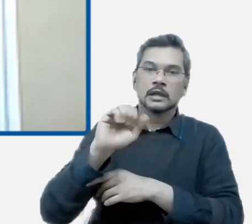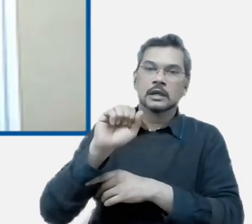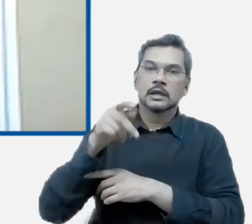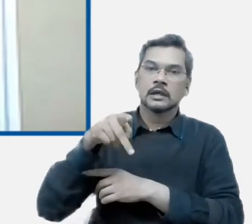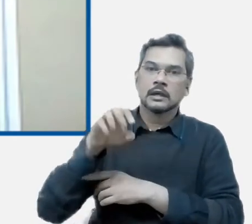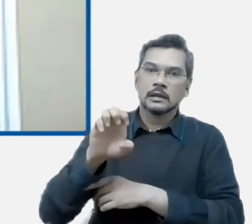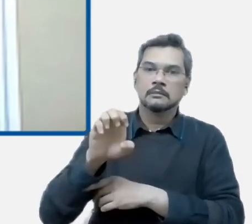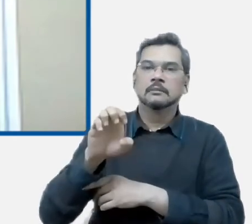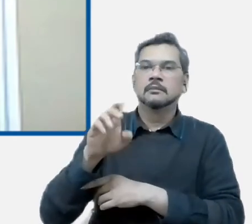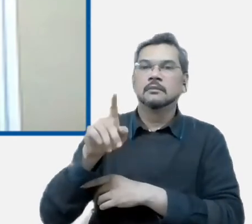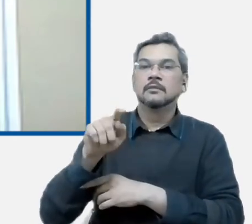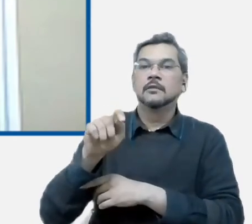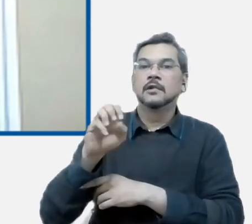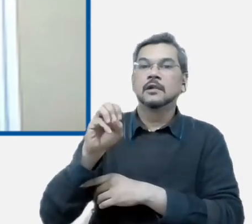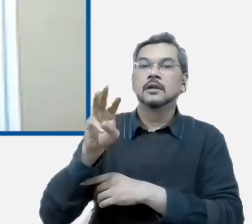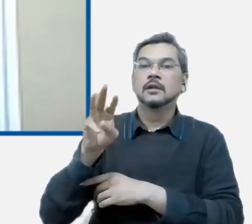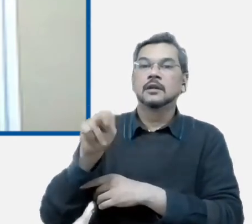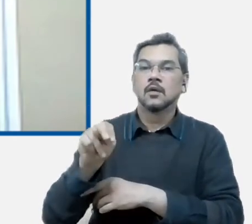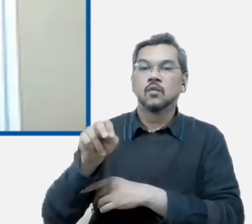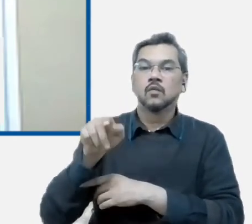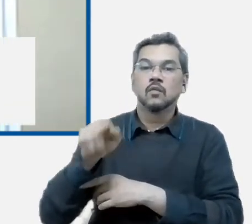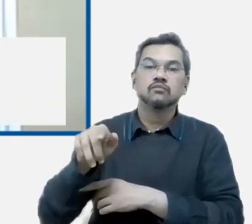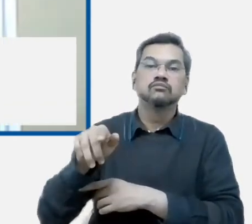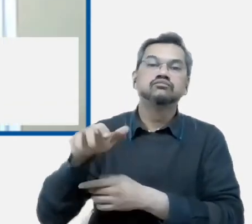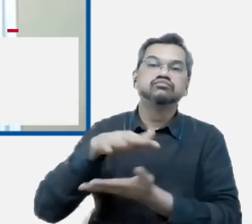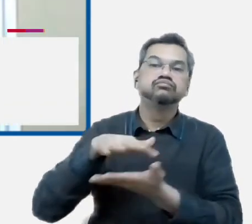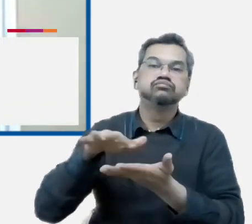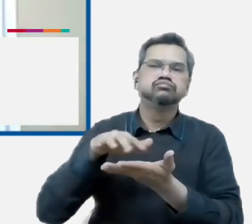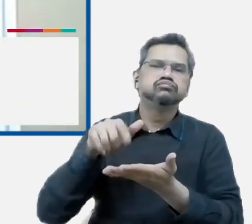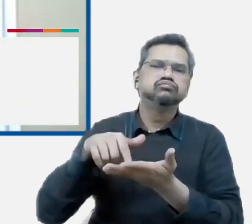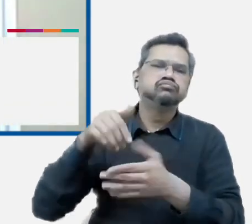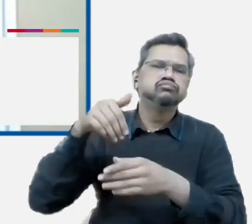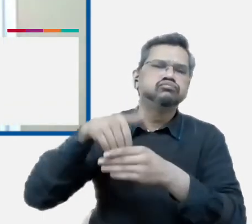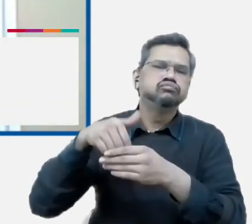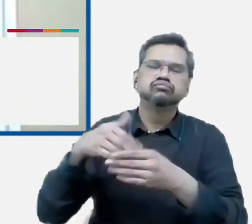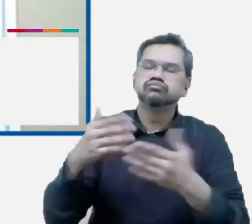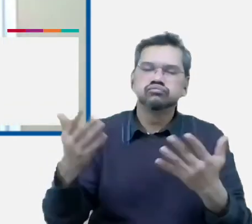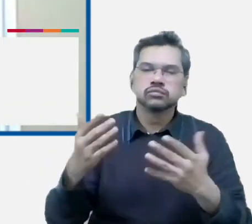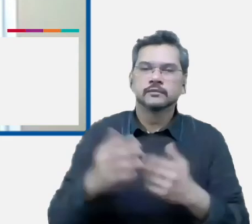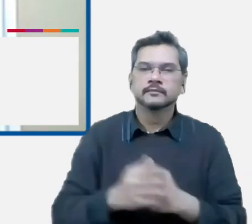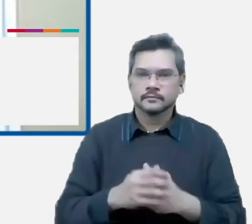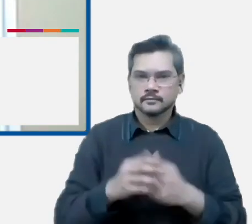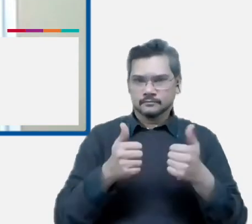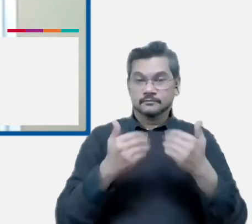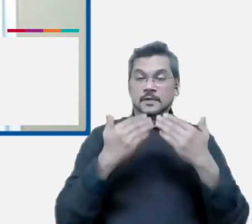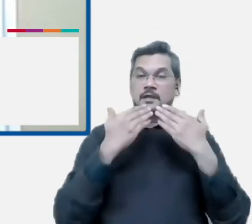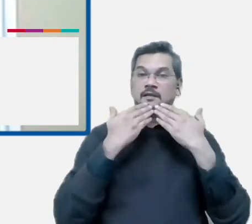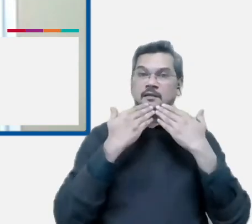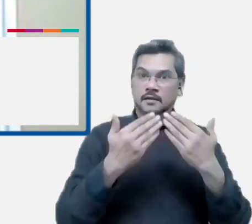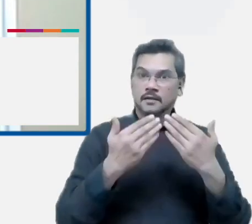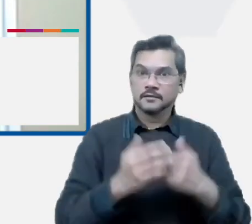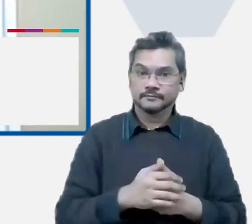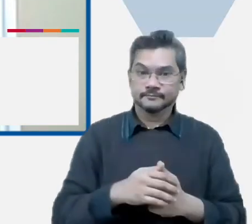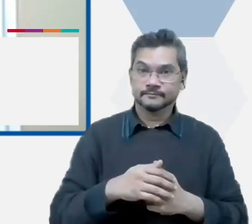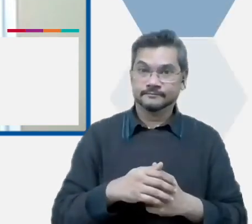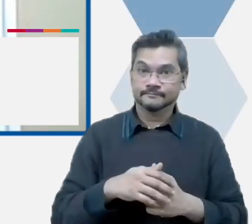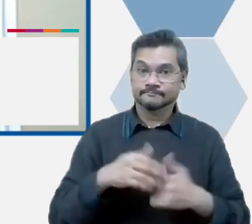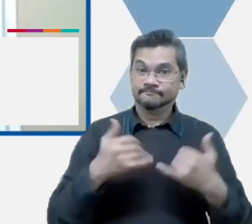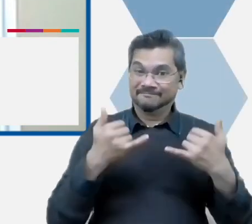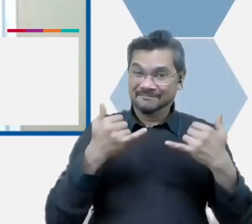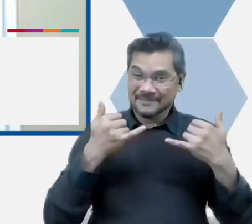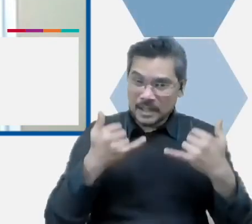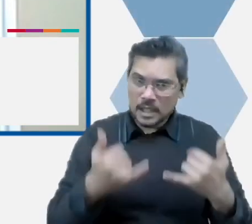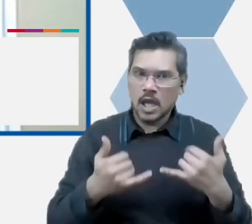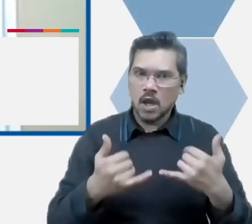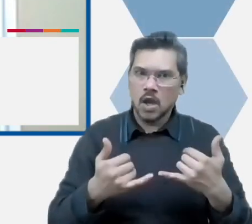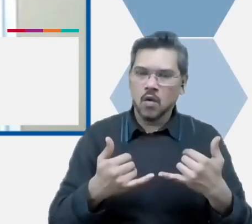Thank you, Chairperson. What those colleagues of us need, the urban planners, is an overlay. They need a spatial overlay indicating